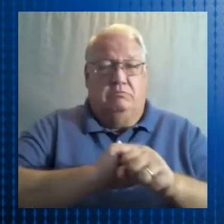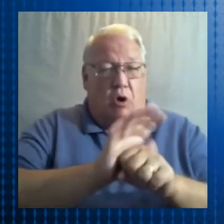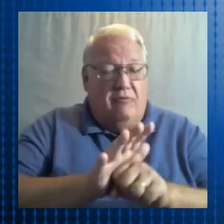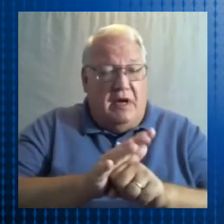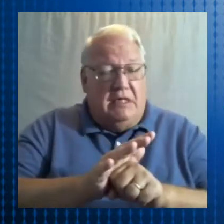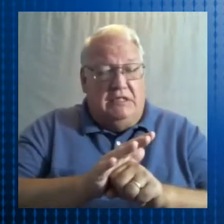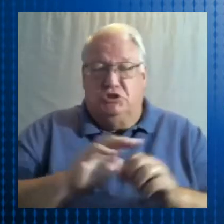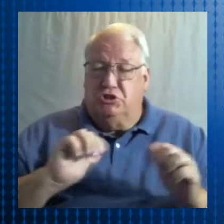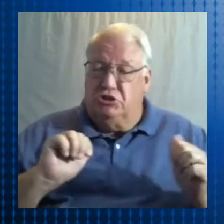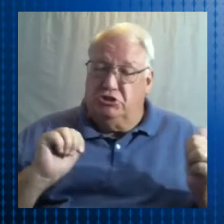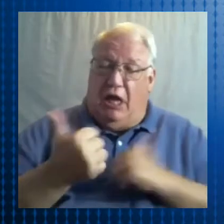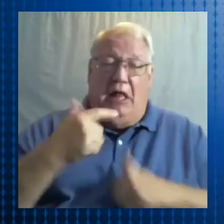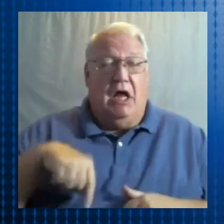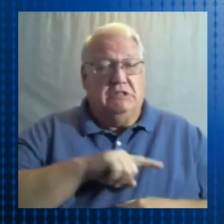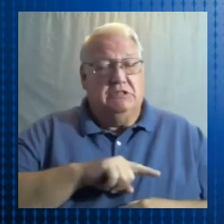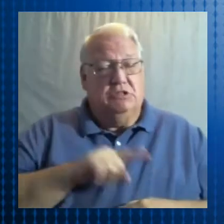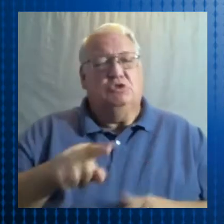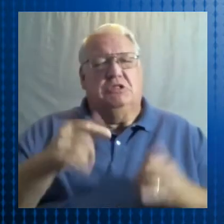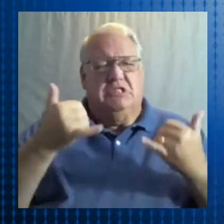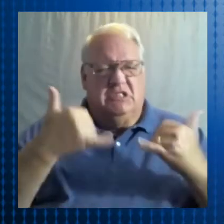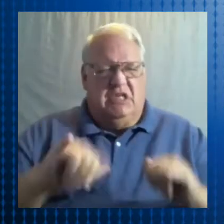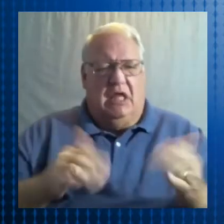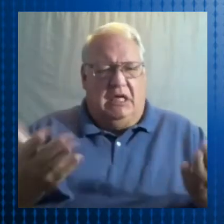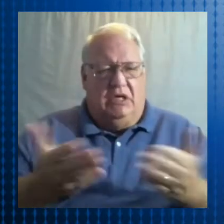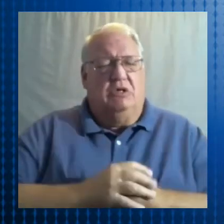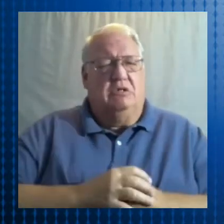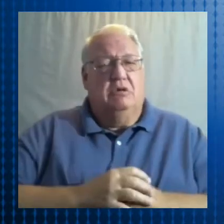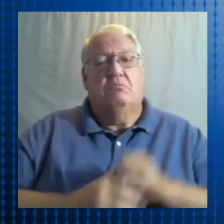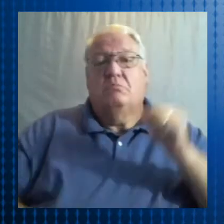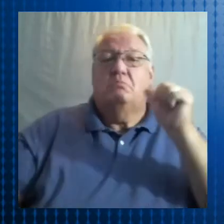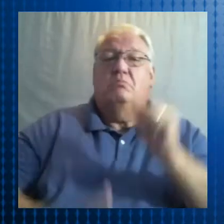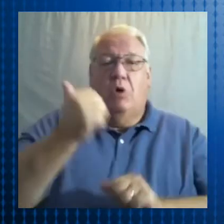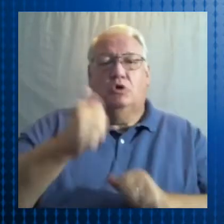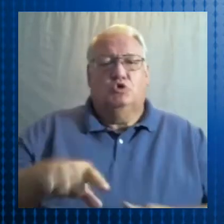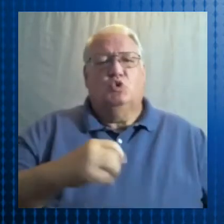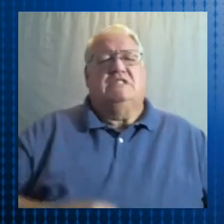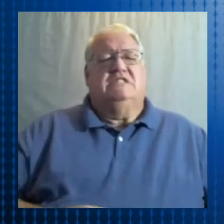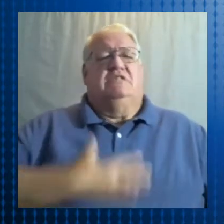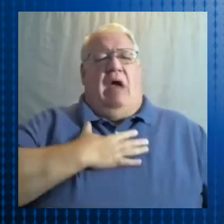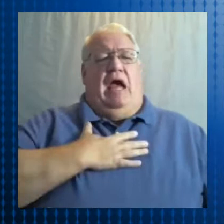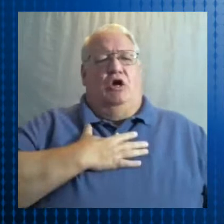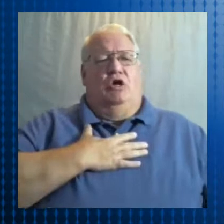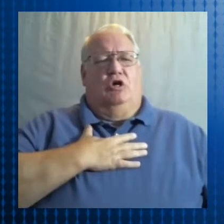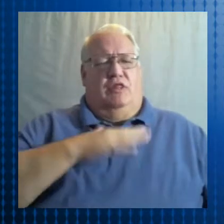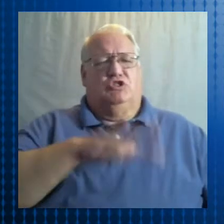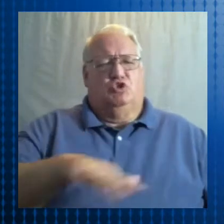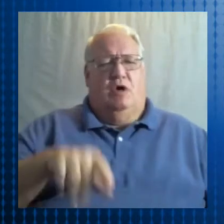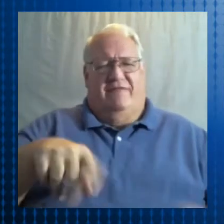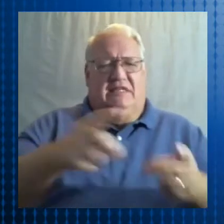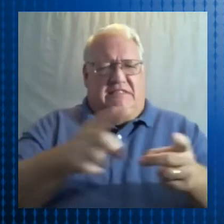us all for a year and a half. Most of all, you inspire the children of our district, and for